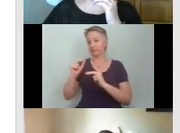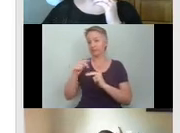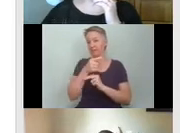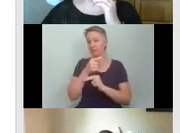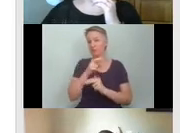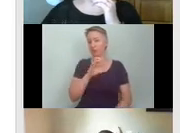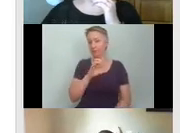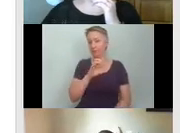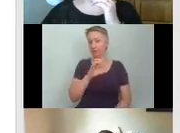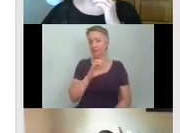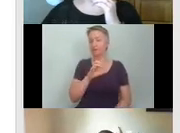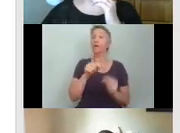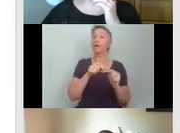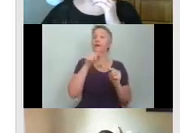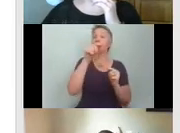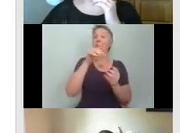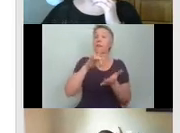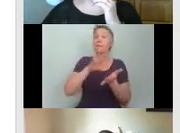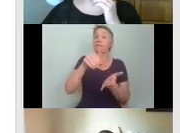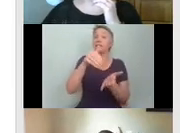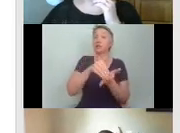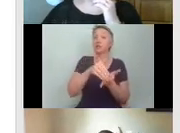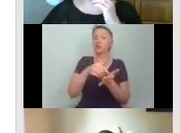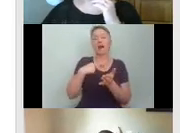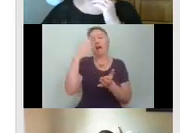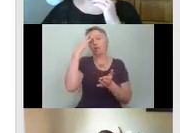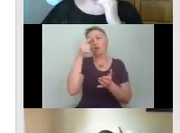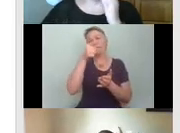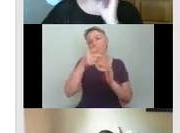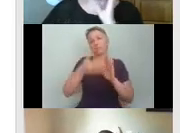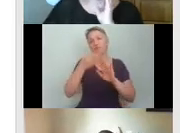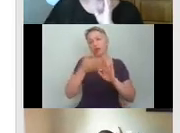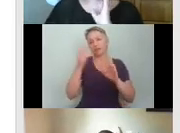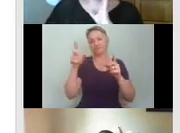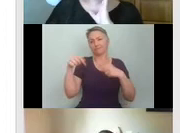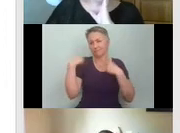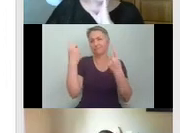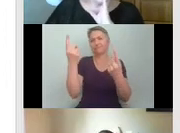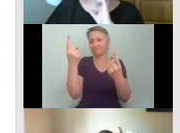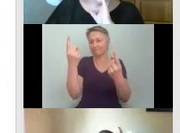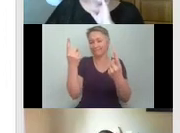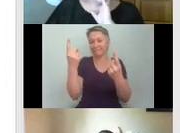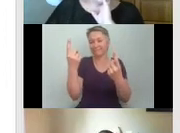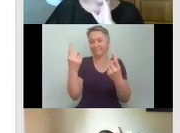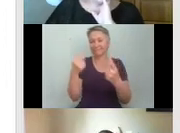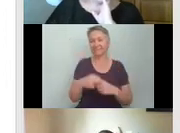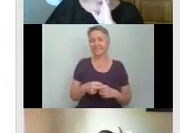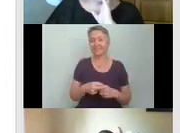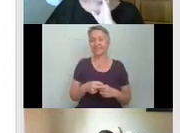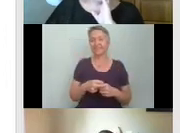center has been operating through this the pandemic,